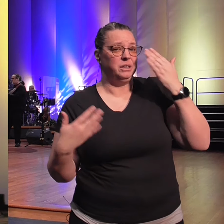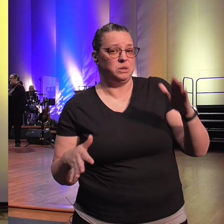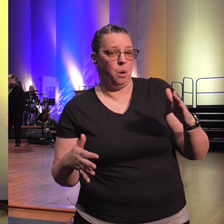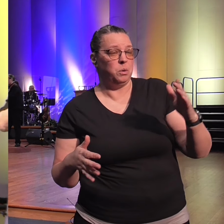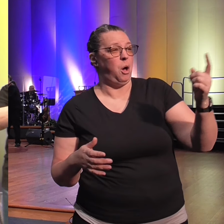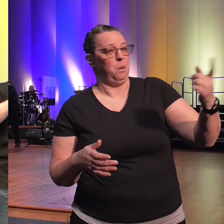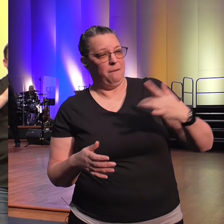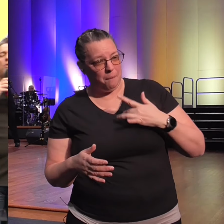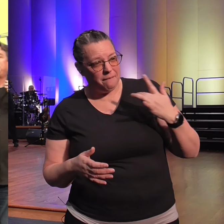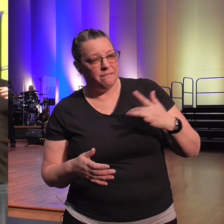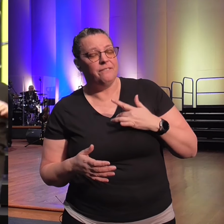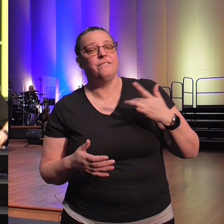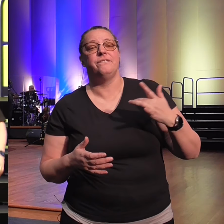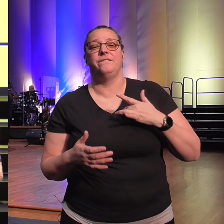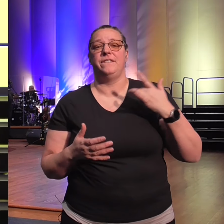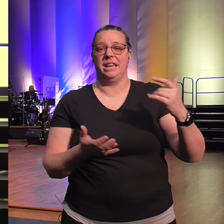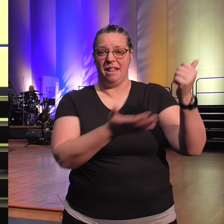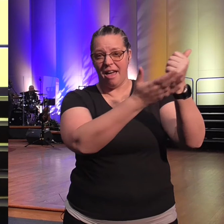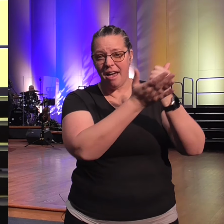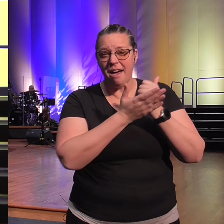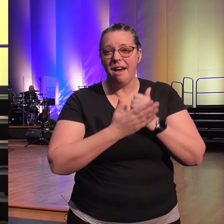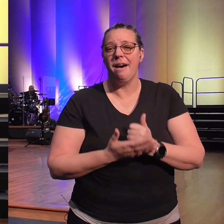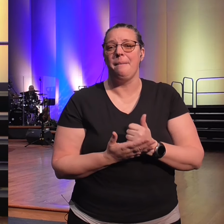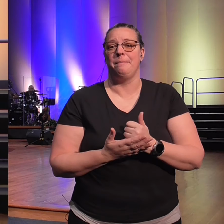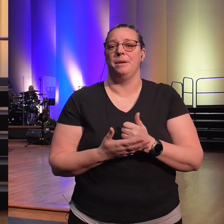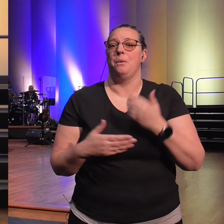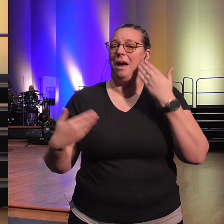feel somehow. What you don't know.